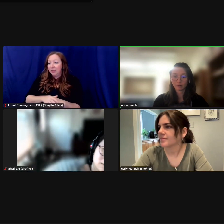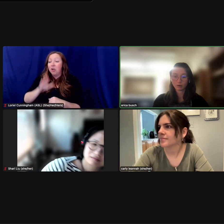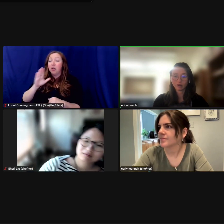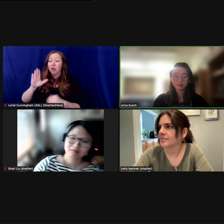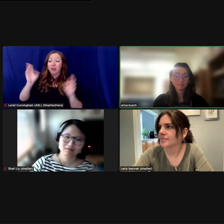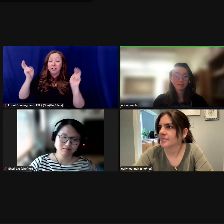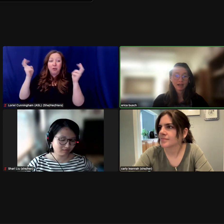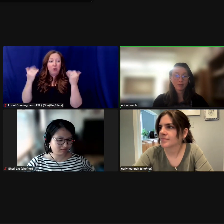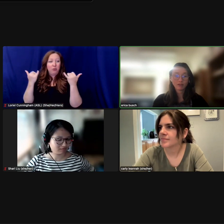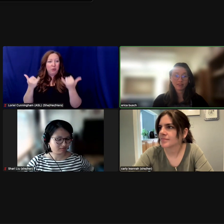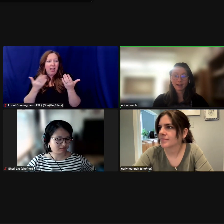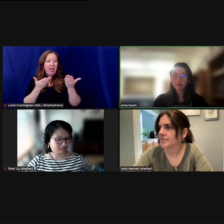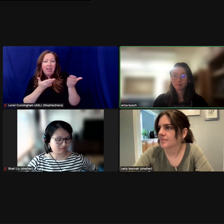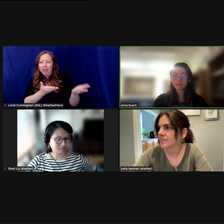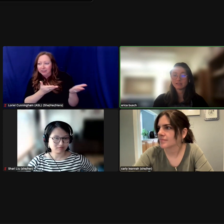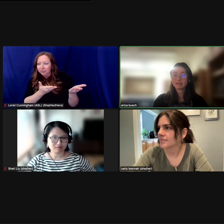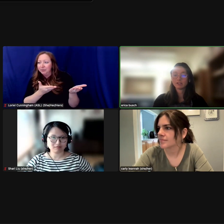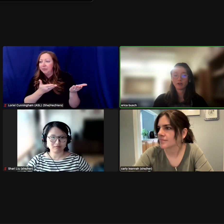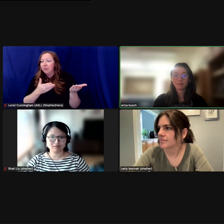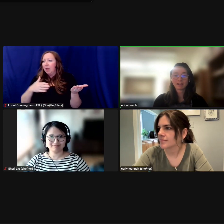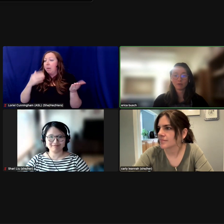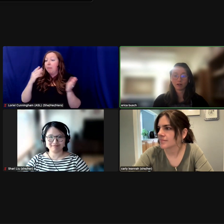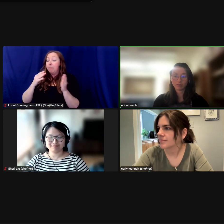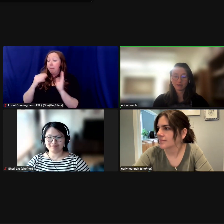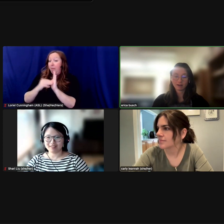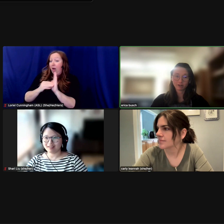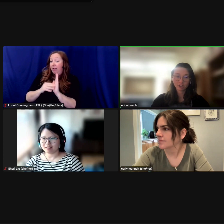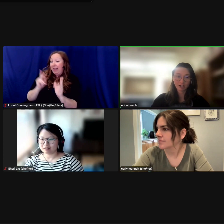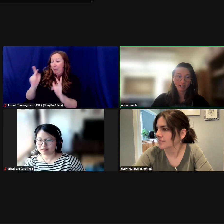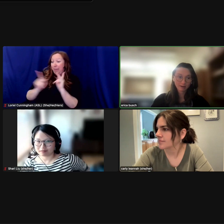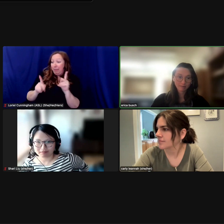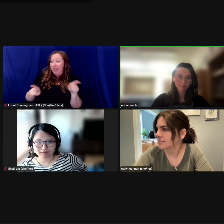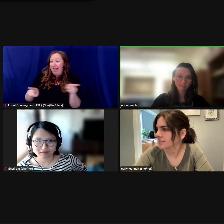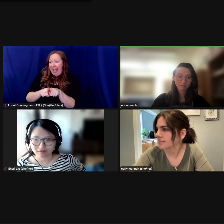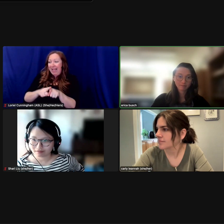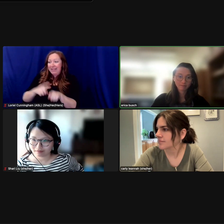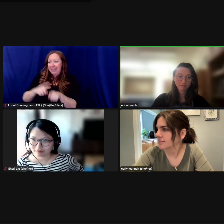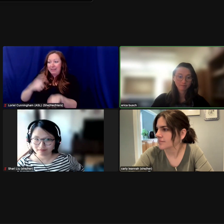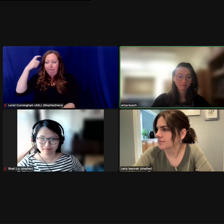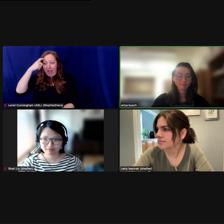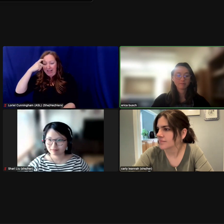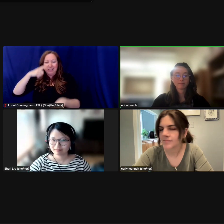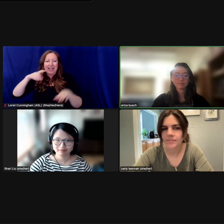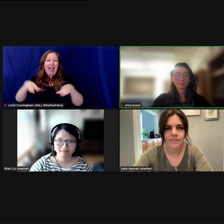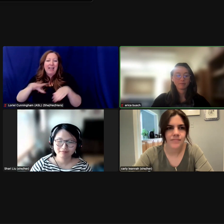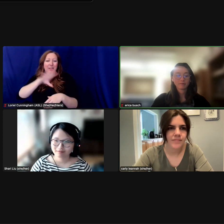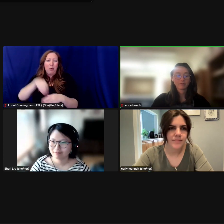Acting in a Physical World. And with that, please join me in welcoming Dr. Shari Liu.